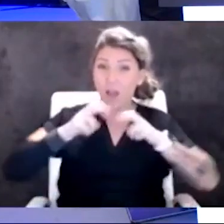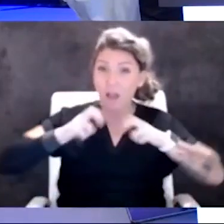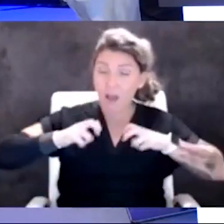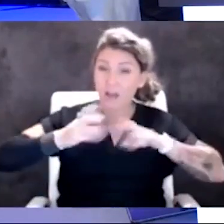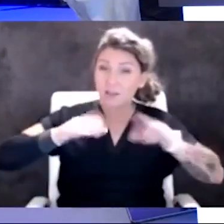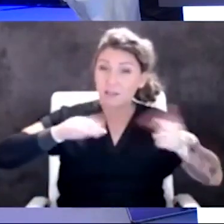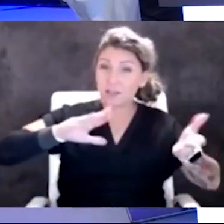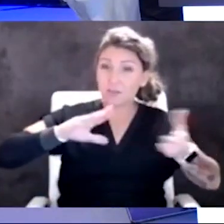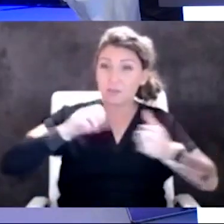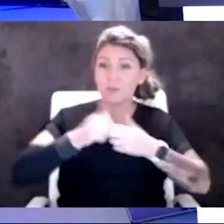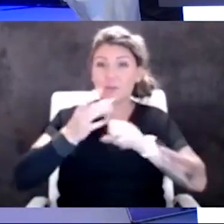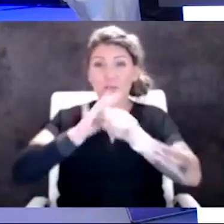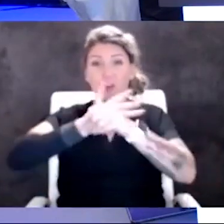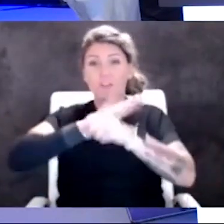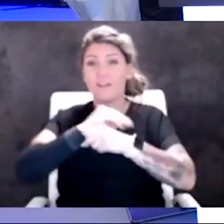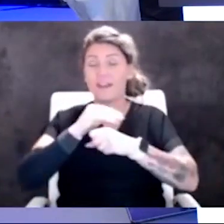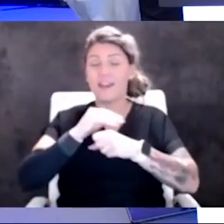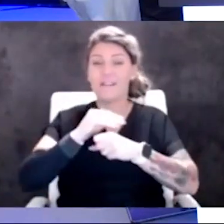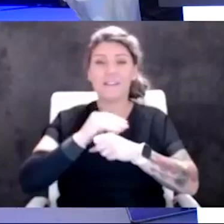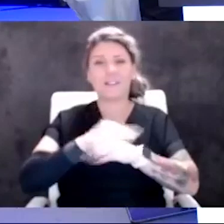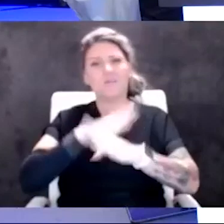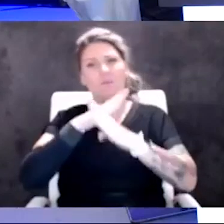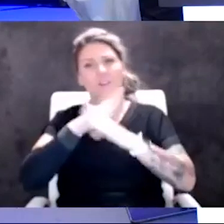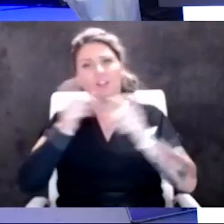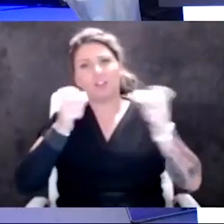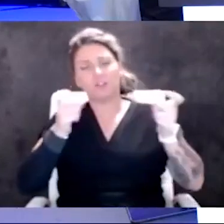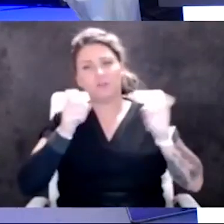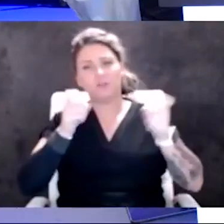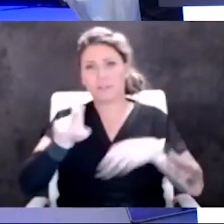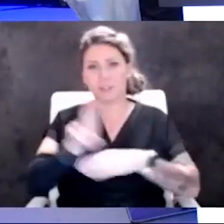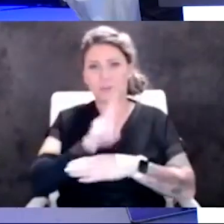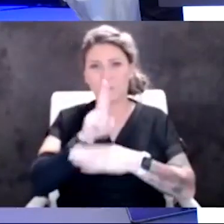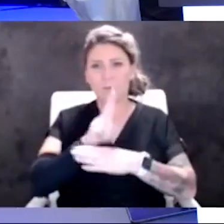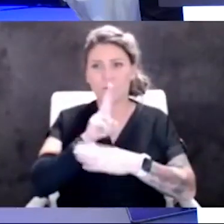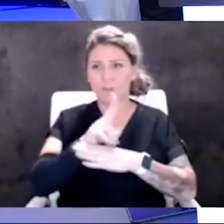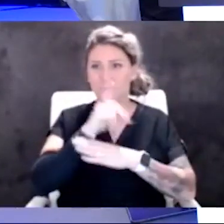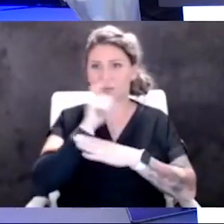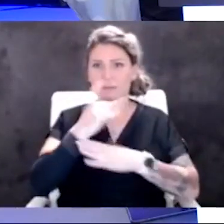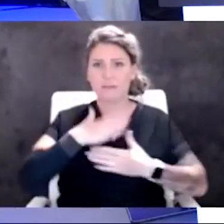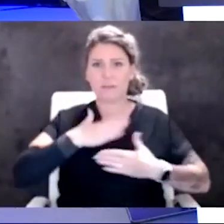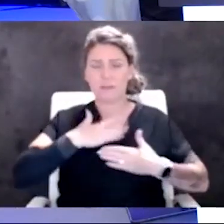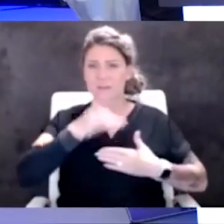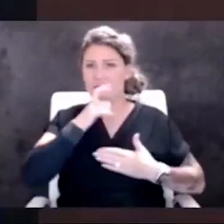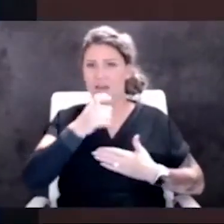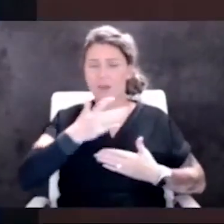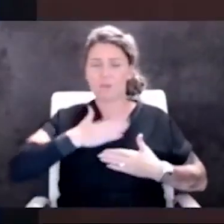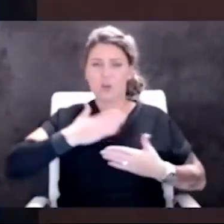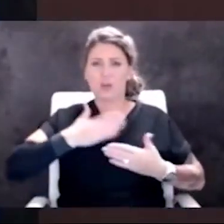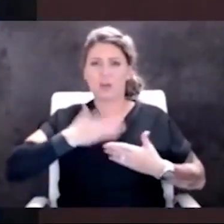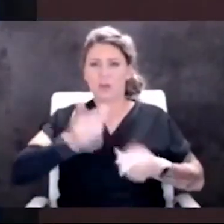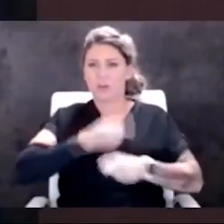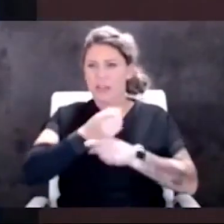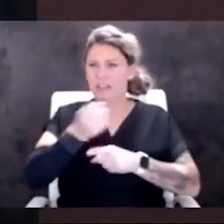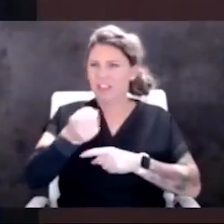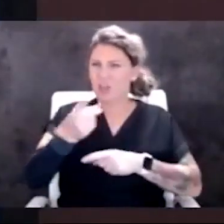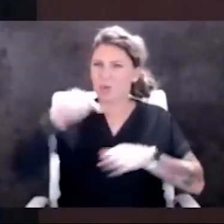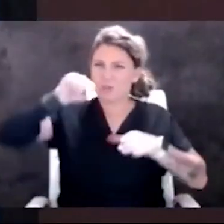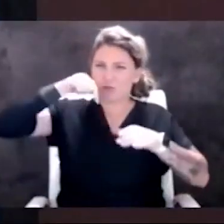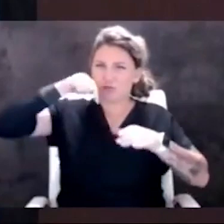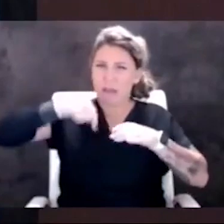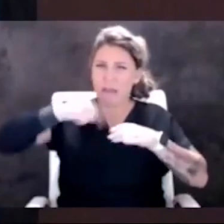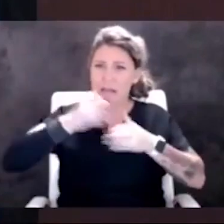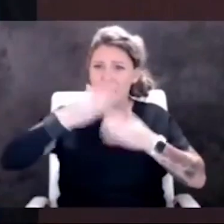did the pathologist have to use? And because the patients weren't breathing, right? Correct. But they do use drills, use different things, and so at the end of the day, they have to use infection